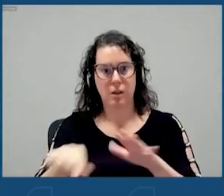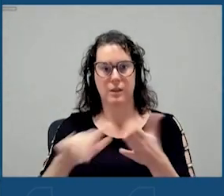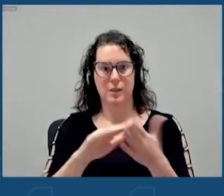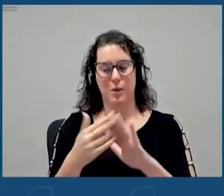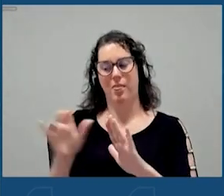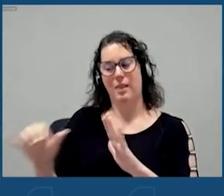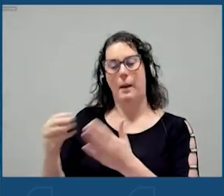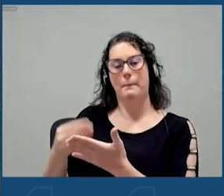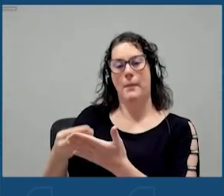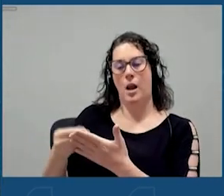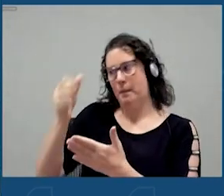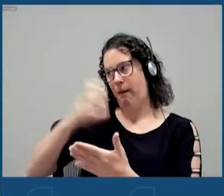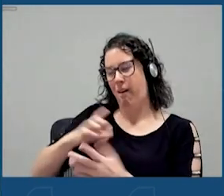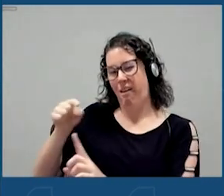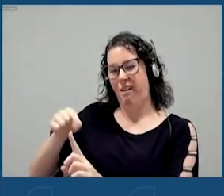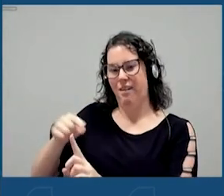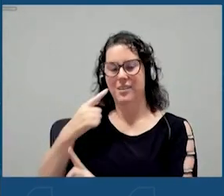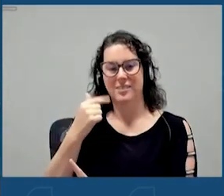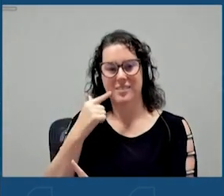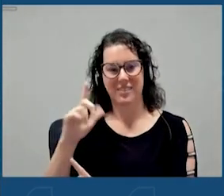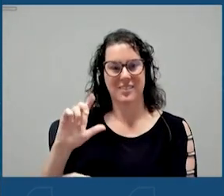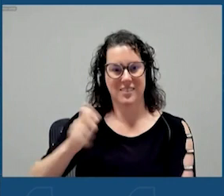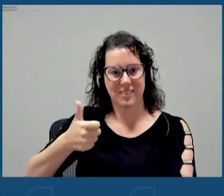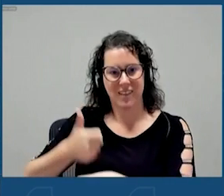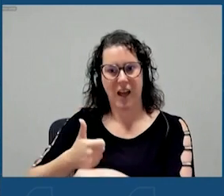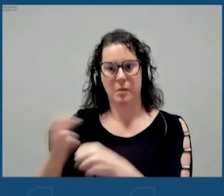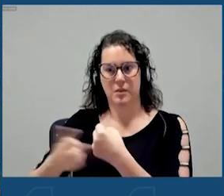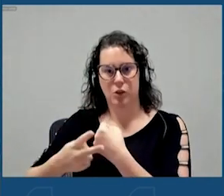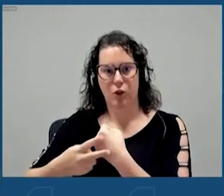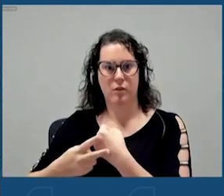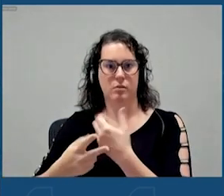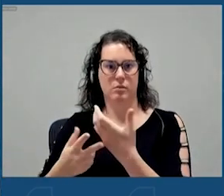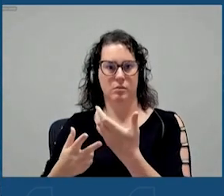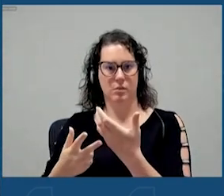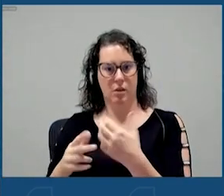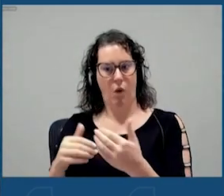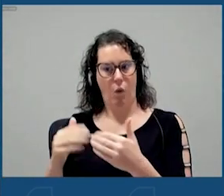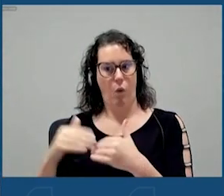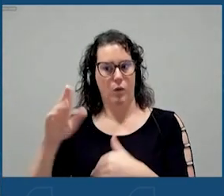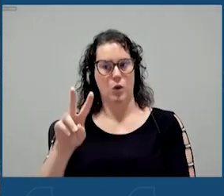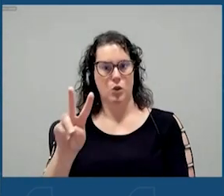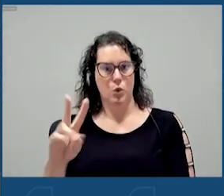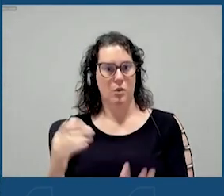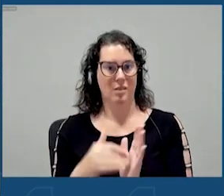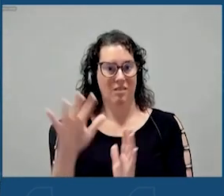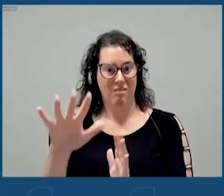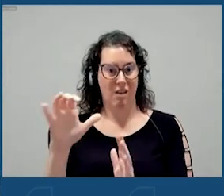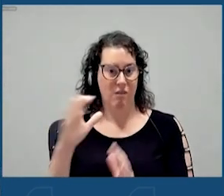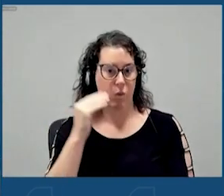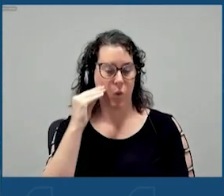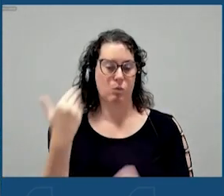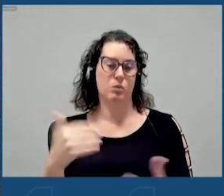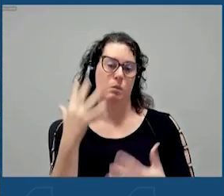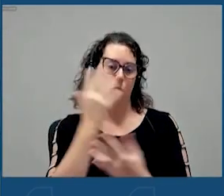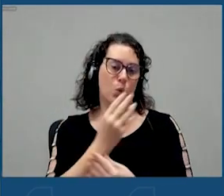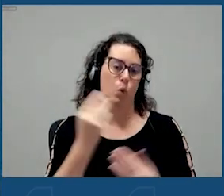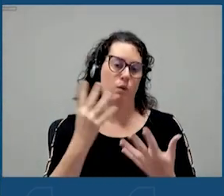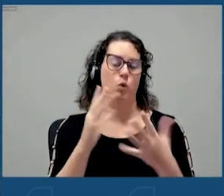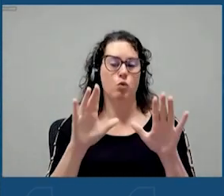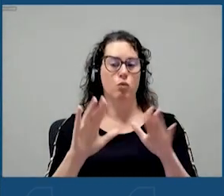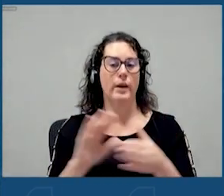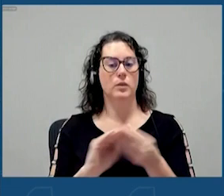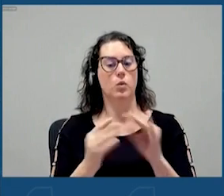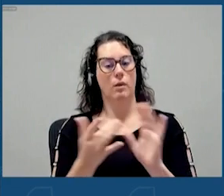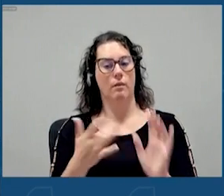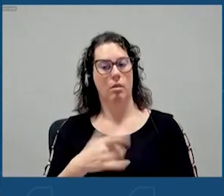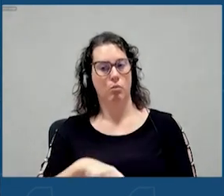there, creating or preserving over 2,500 homes. That's beautiful. That's beautiful. That's a great story to be proud of, but I